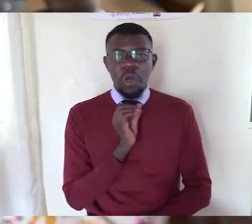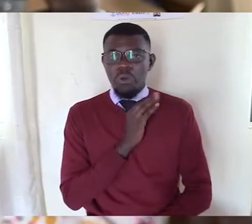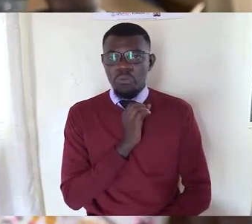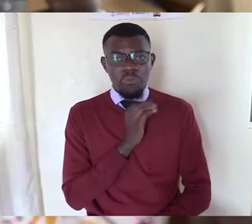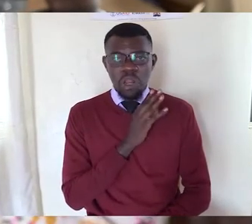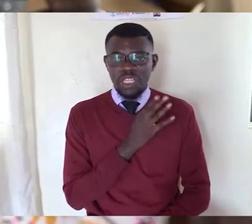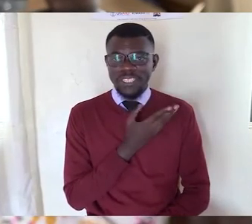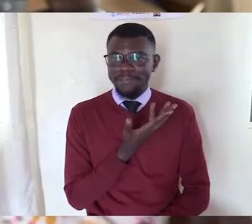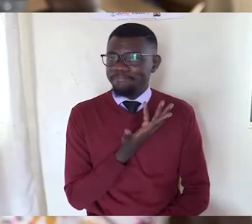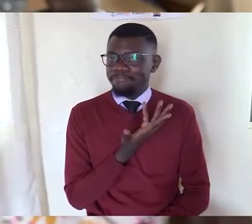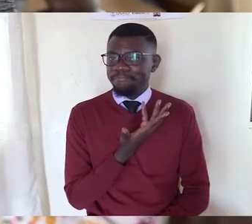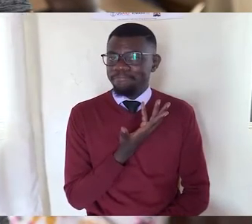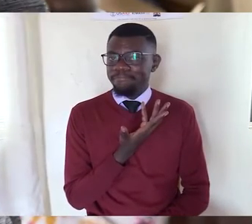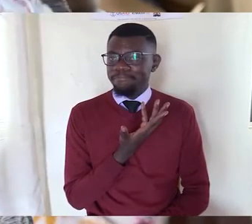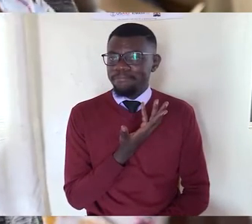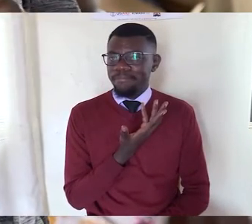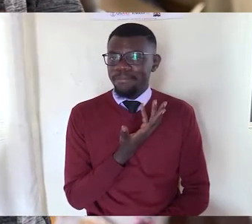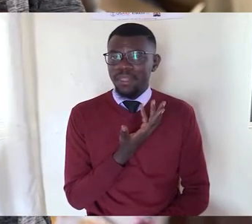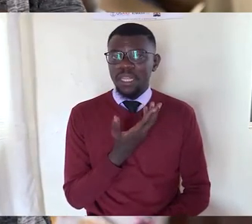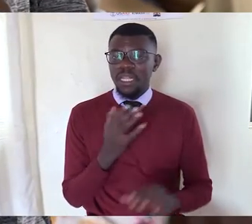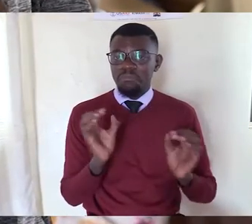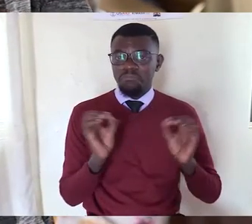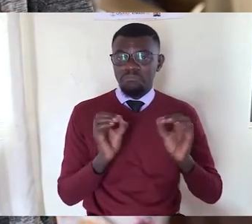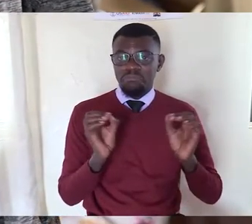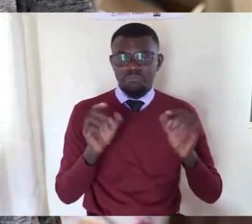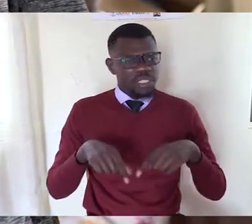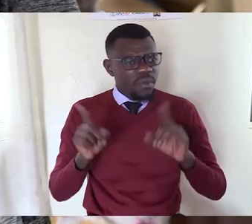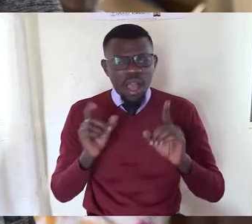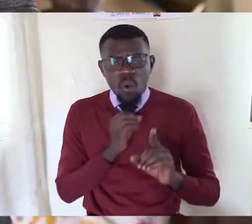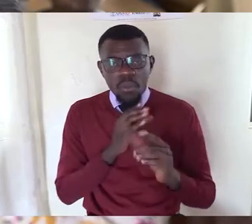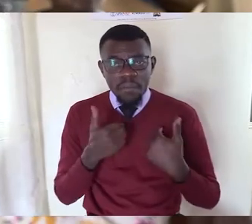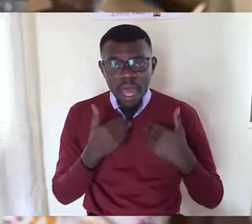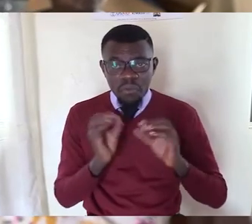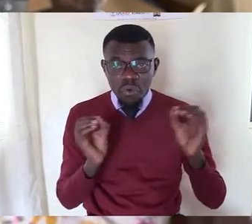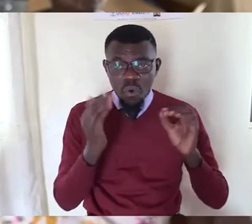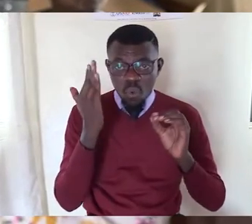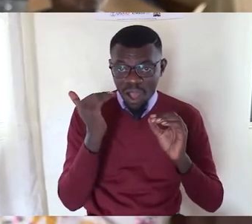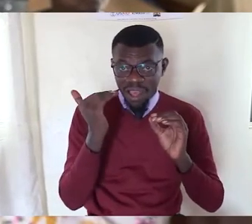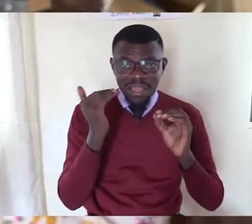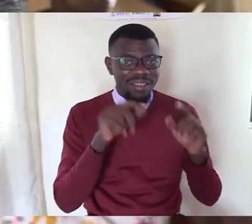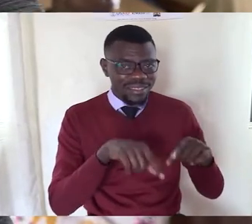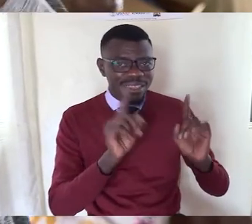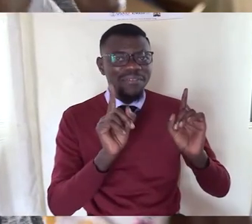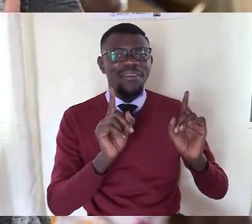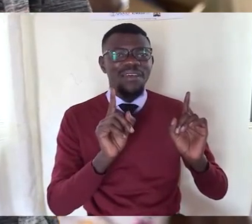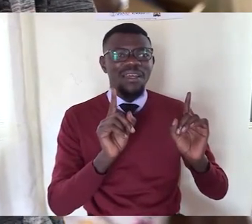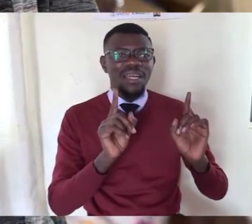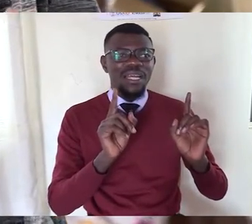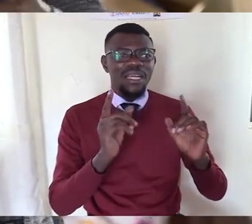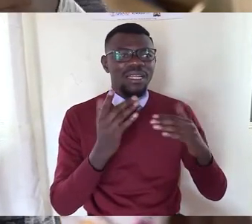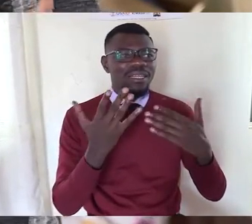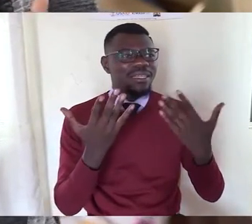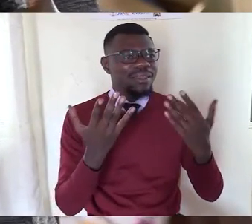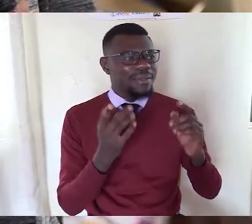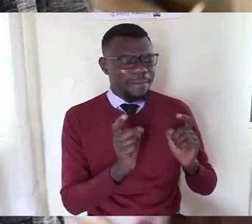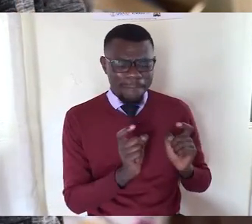survivors, most of the reasons why they were not able to file complaints is because already the claim was that